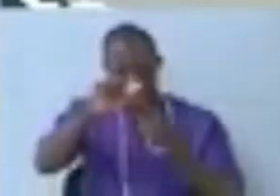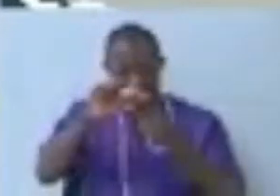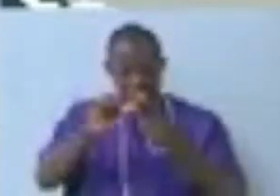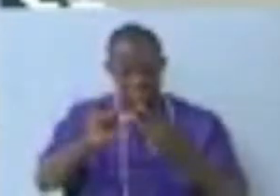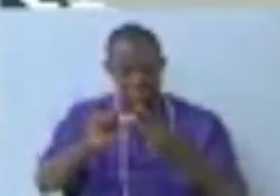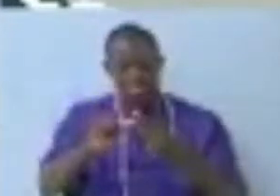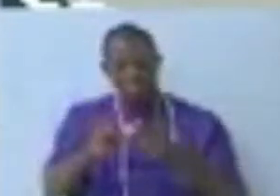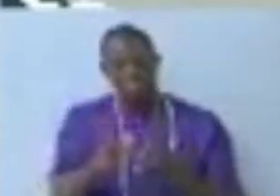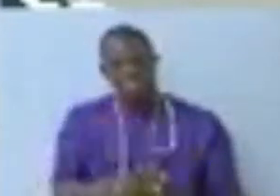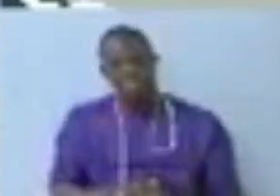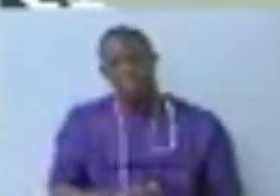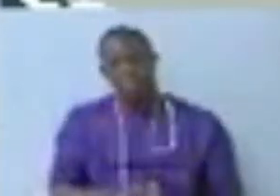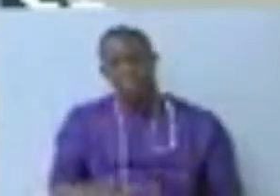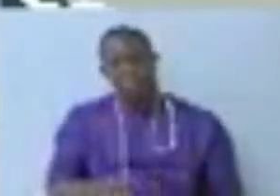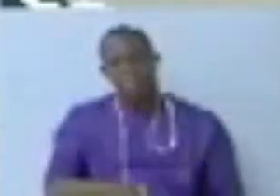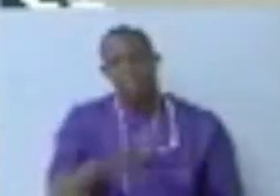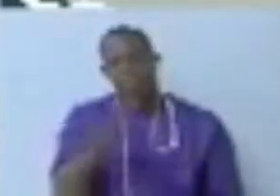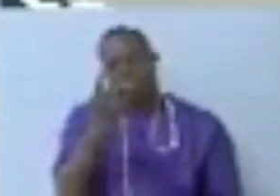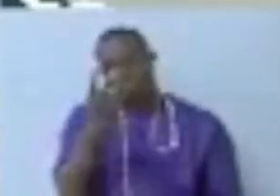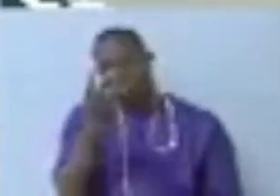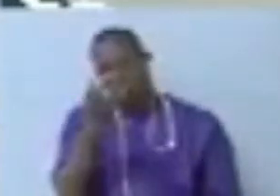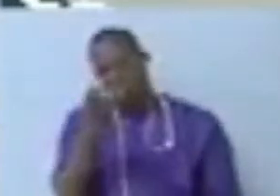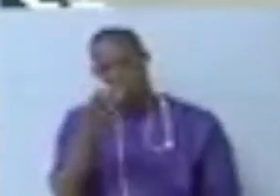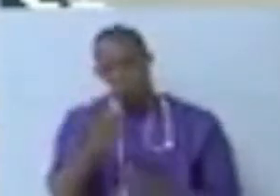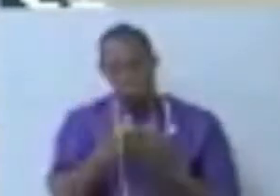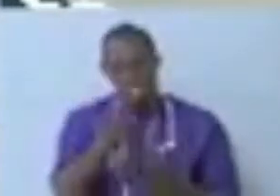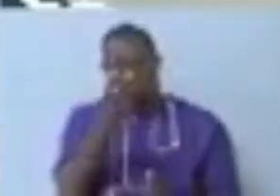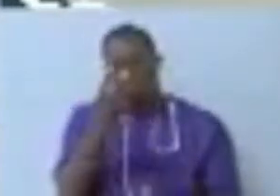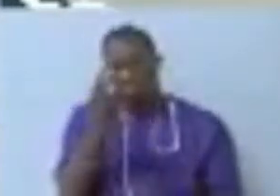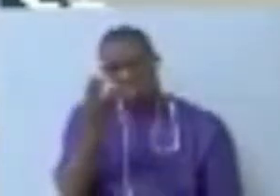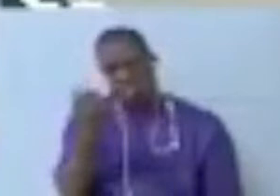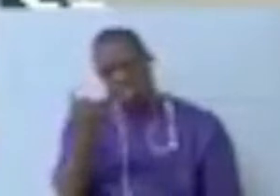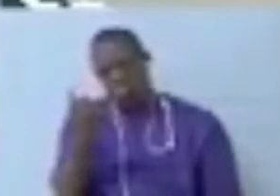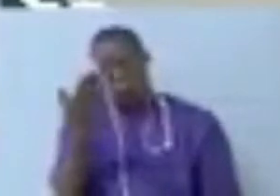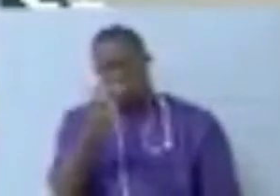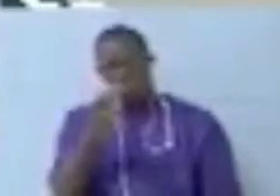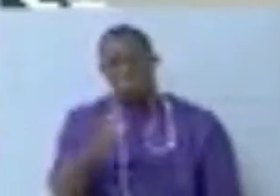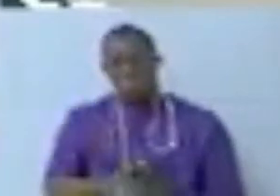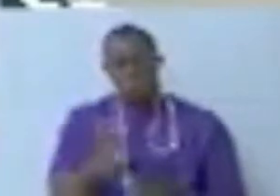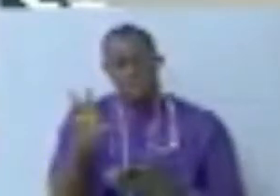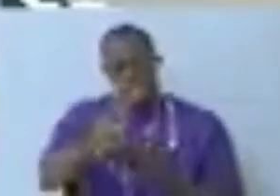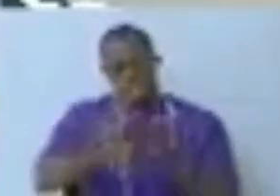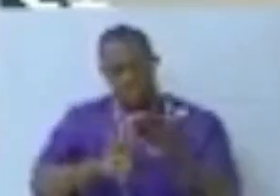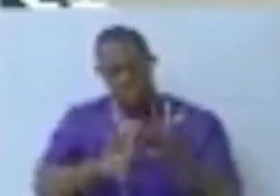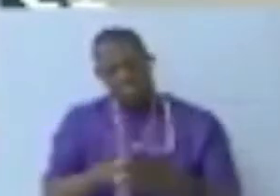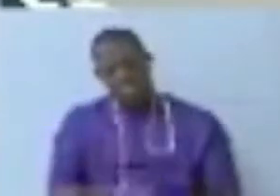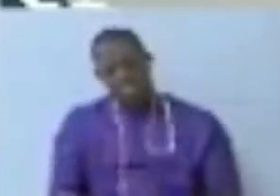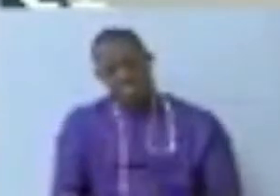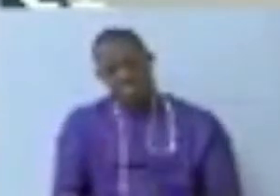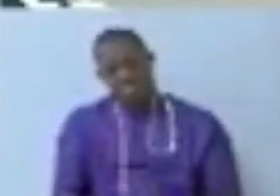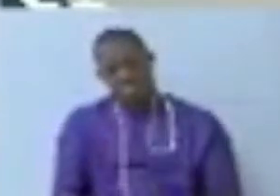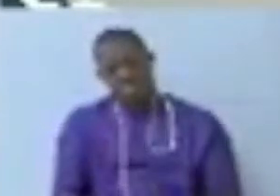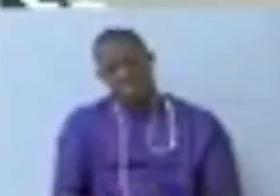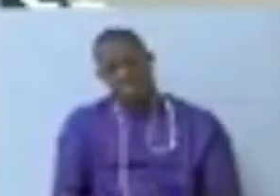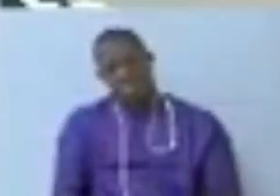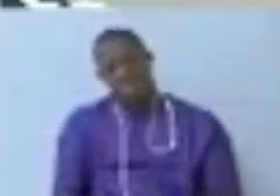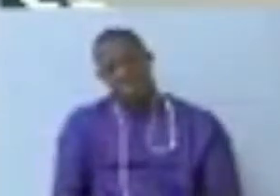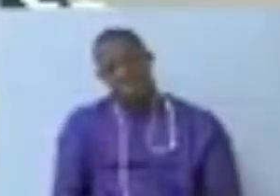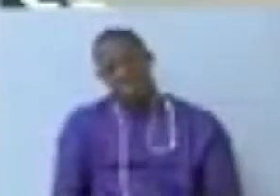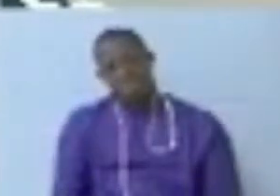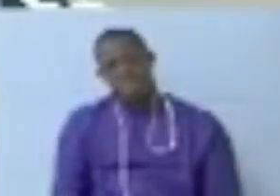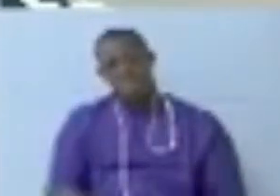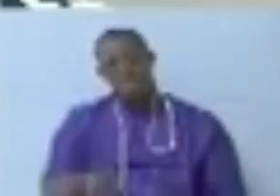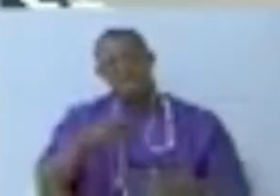2, 3 or 236. 1, 2, 3, or